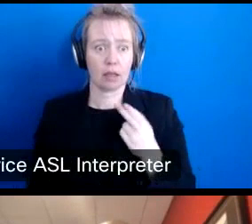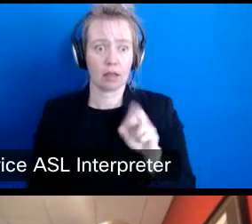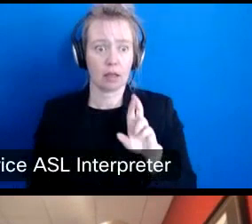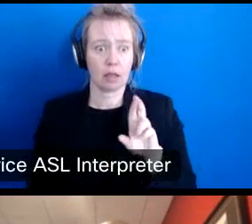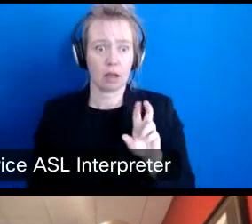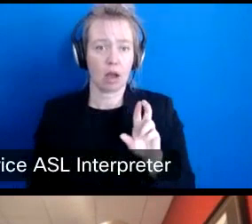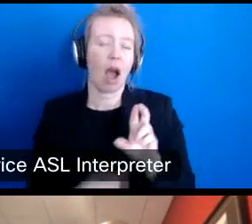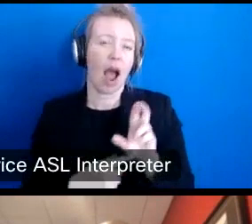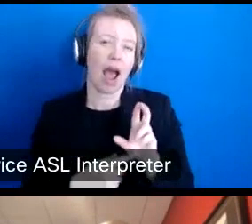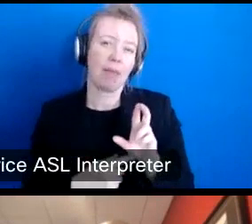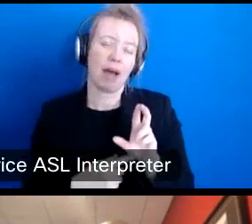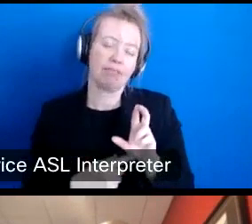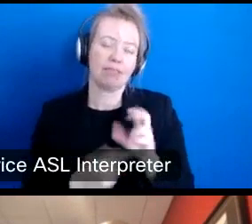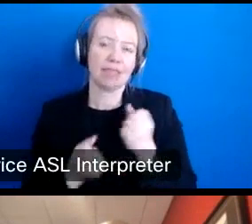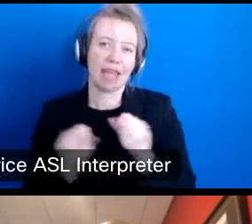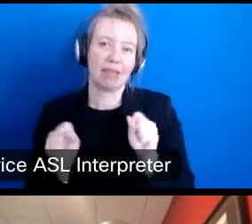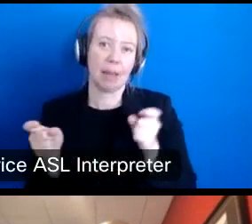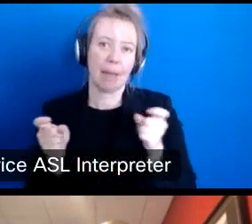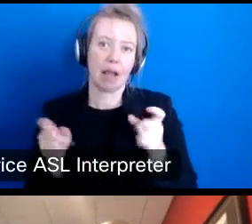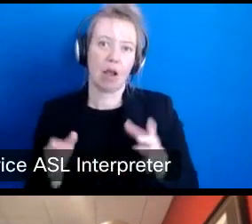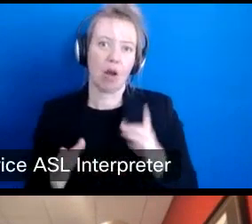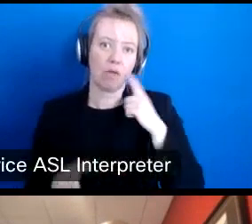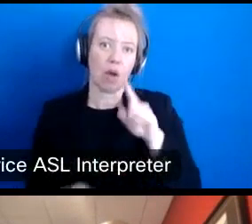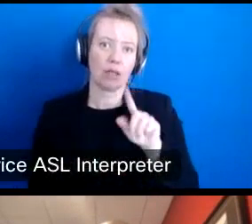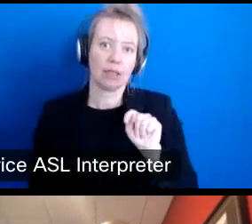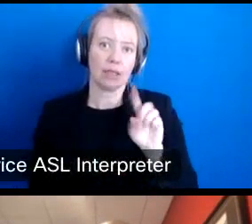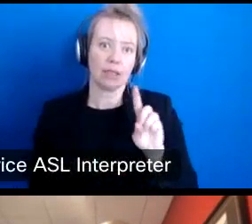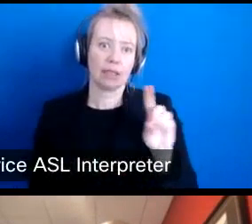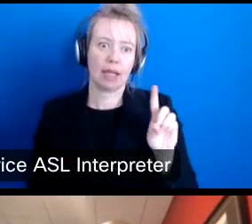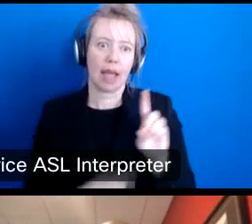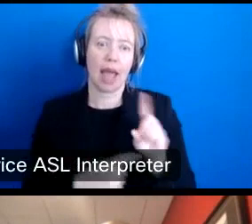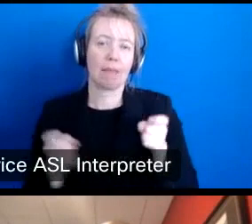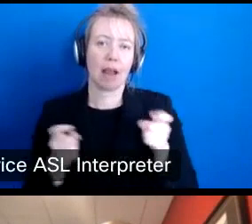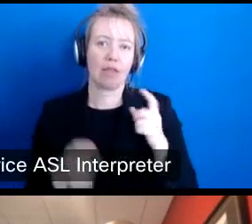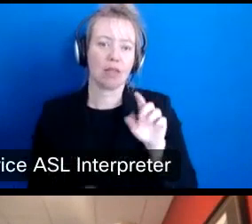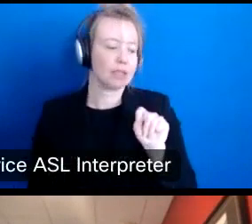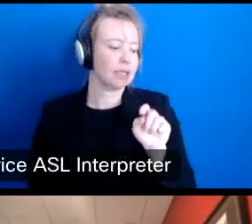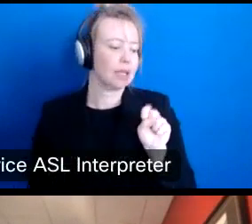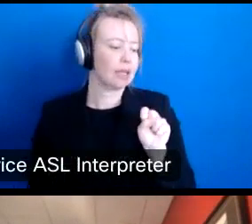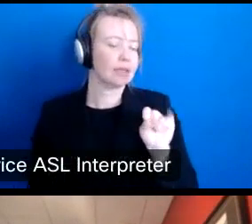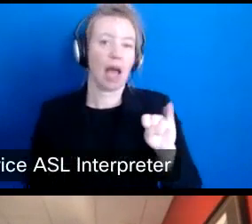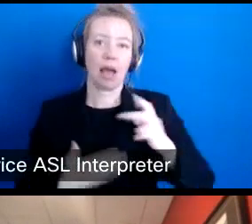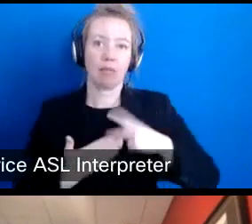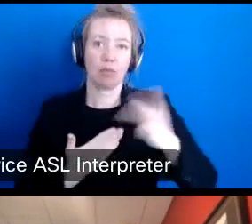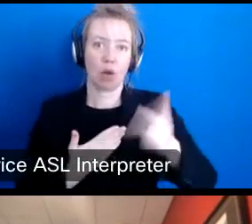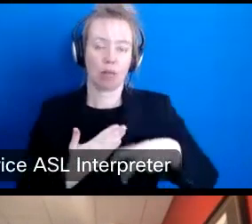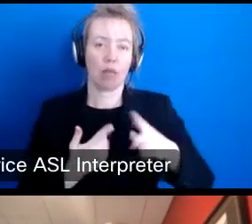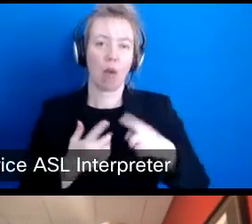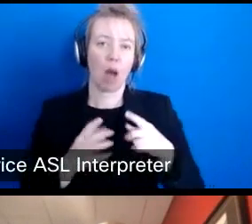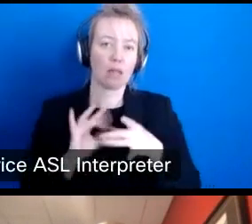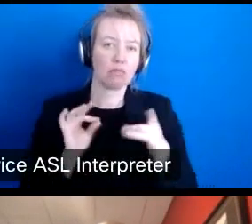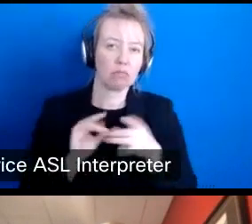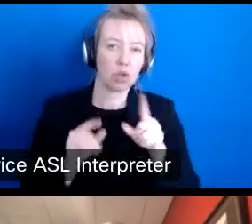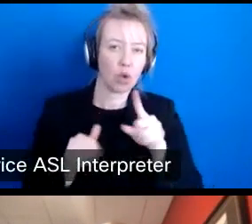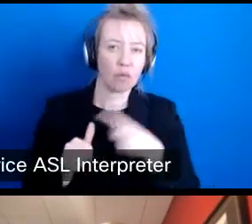DDOT, and also a manager of the TSI program. I wanted to speak a little bit about your first